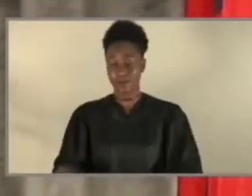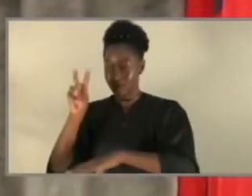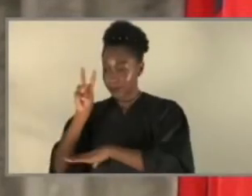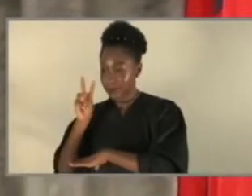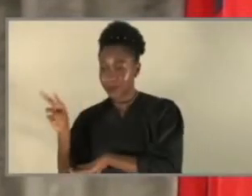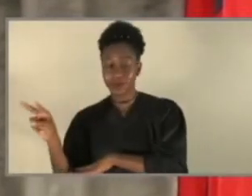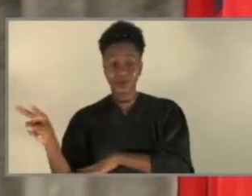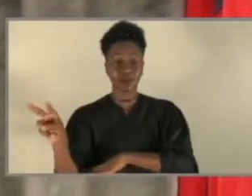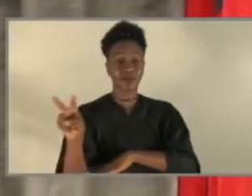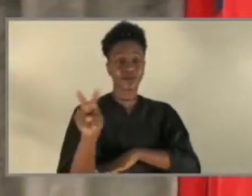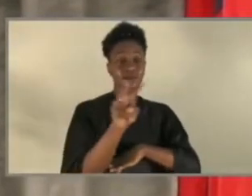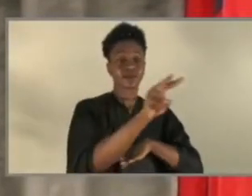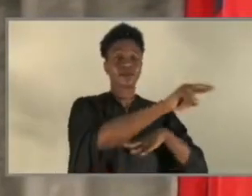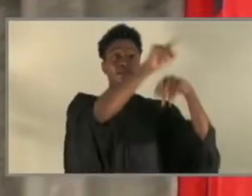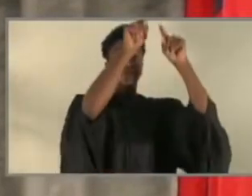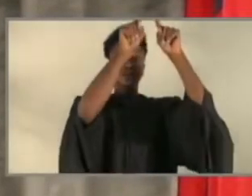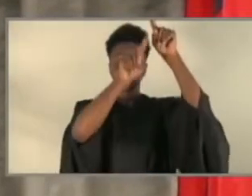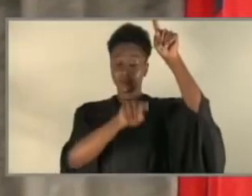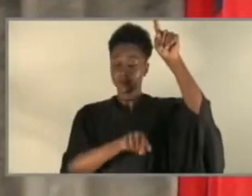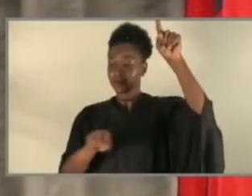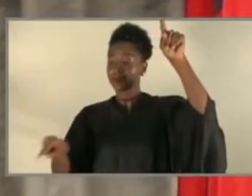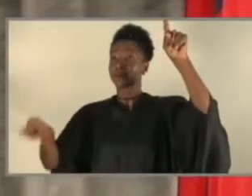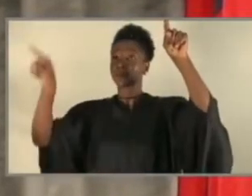say does that